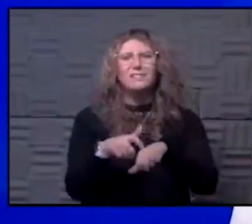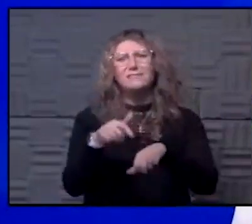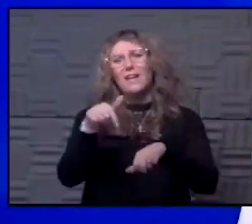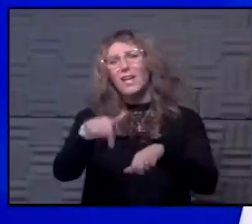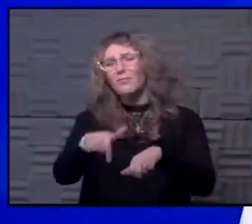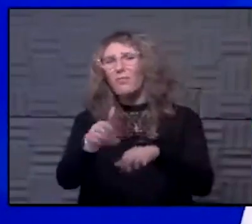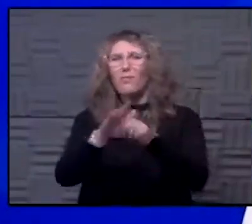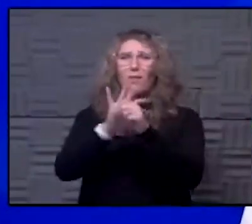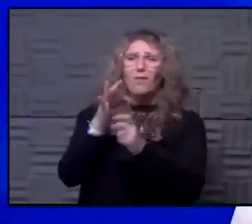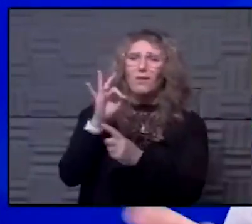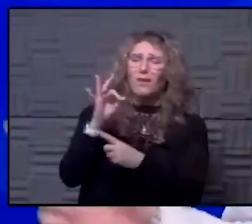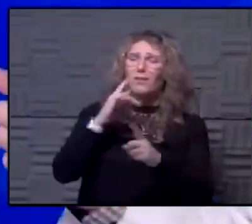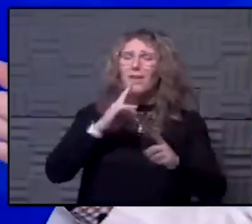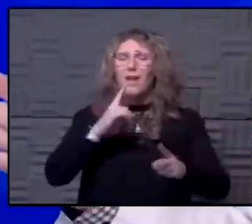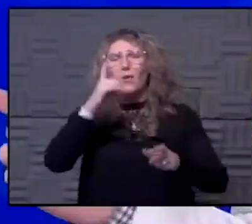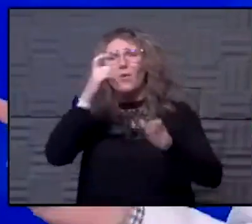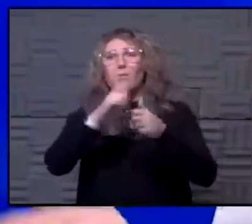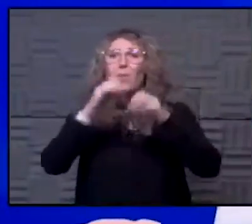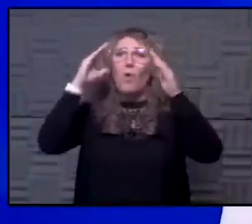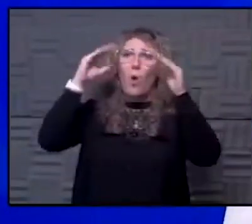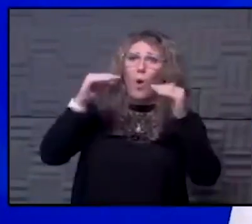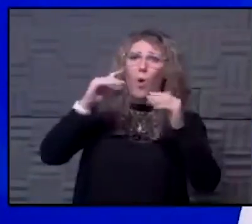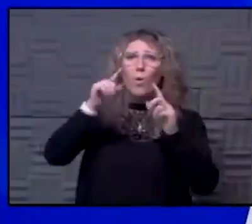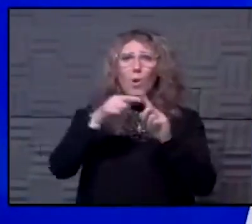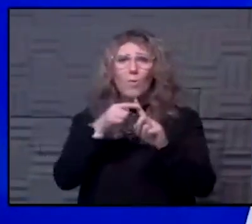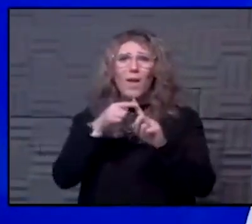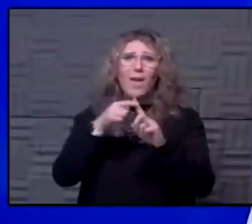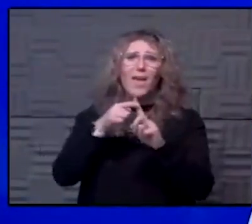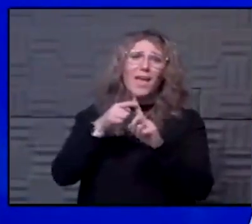all wanted the hope. And I remember when the Pfizer